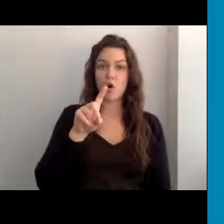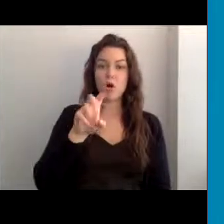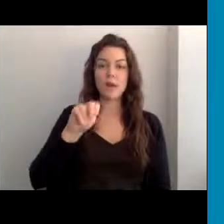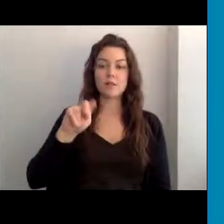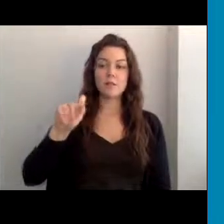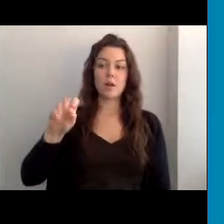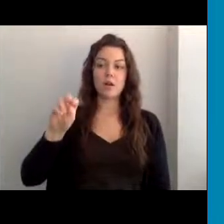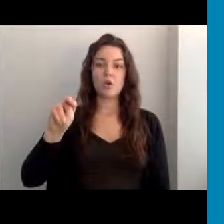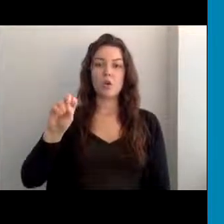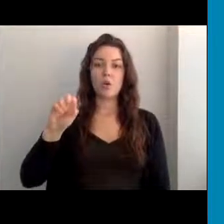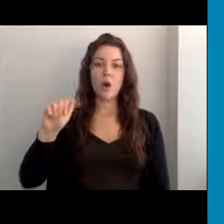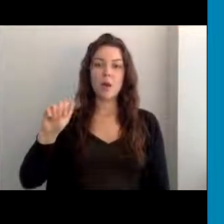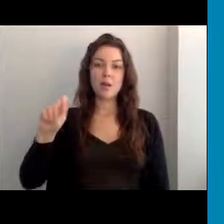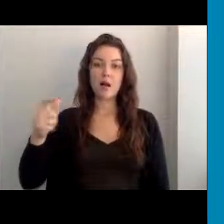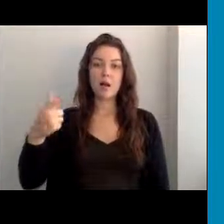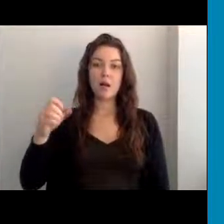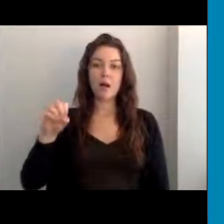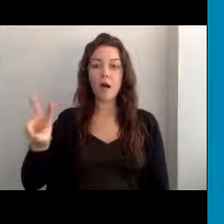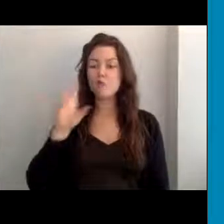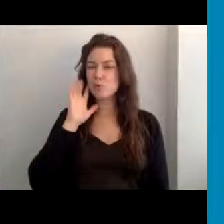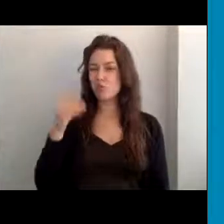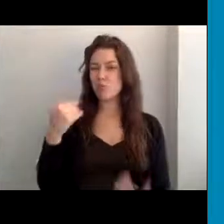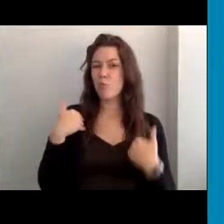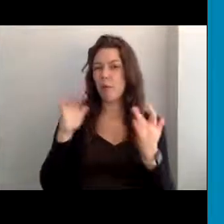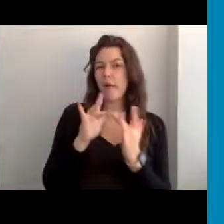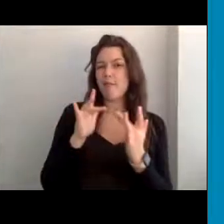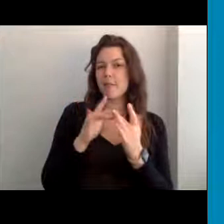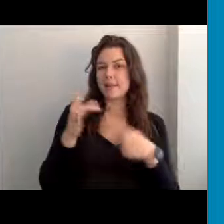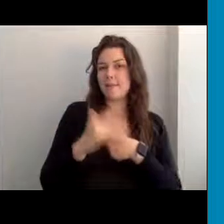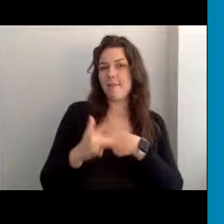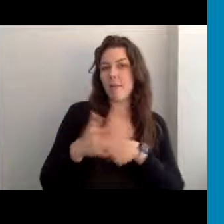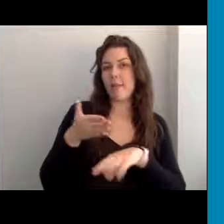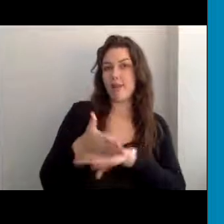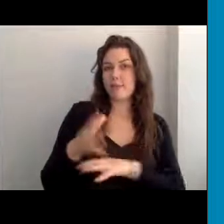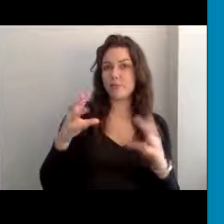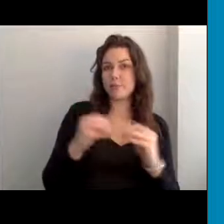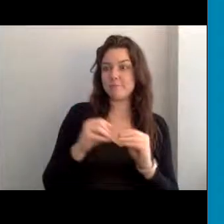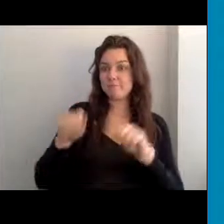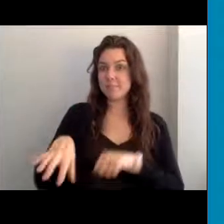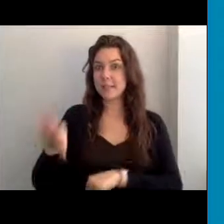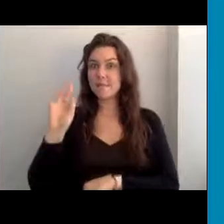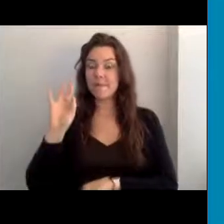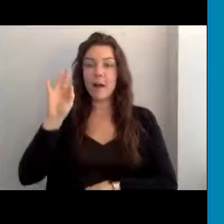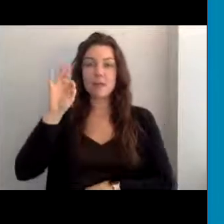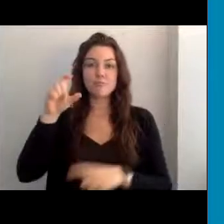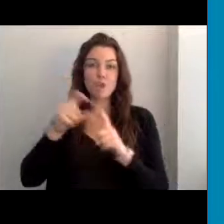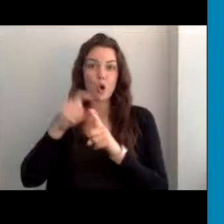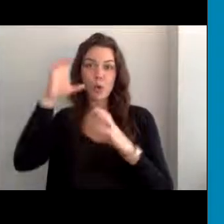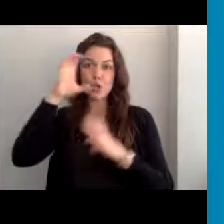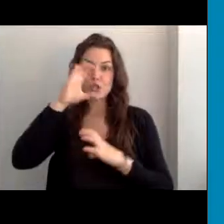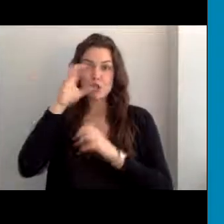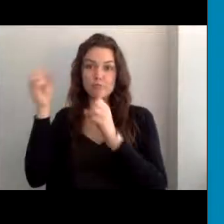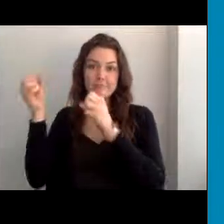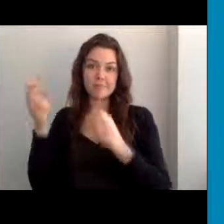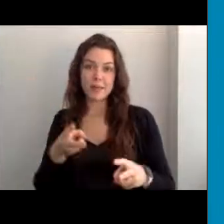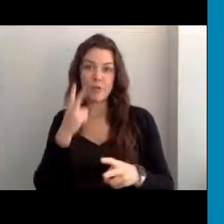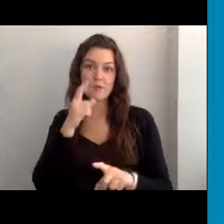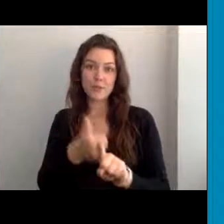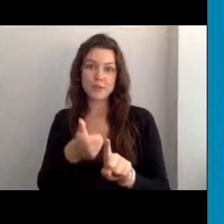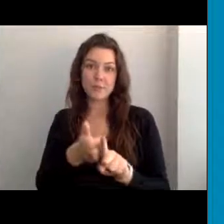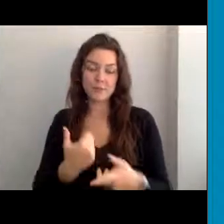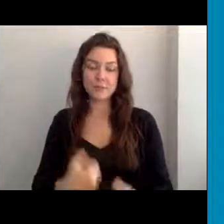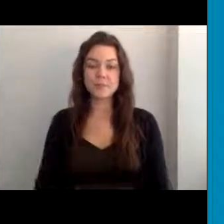of it. So we will have links available for that after this session, so you can go find the word search and download it for yourself. But in this section